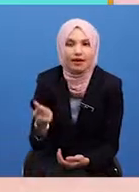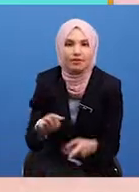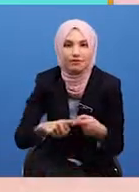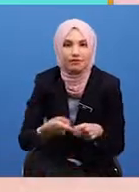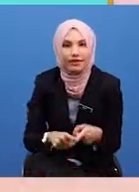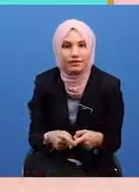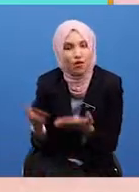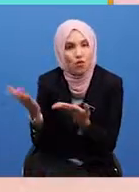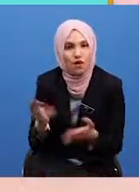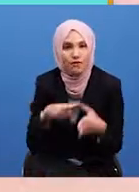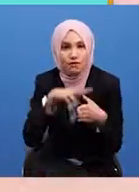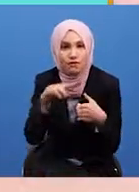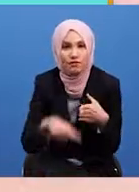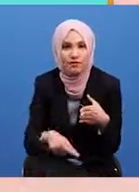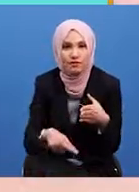the competition.